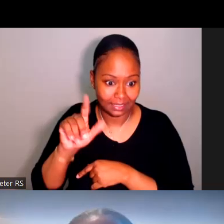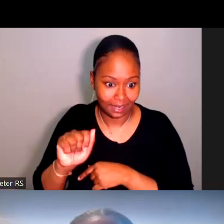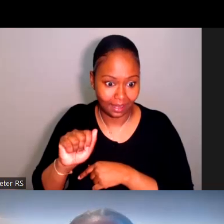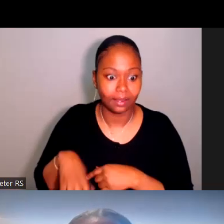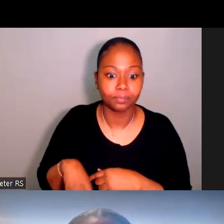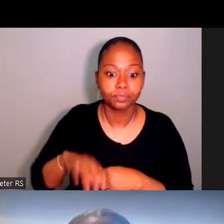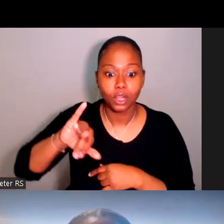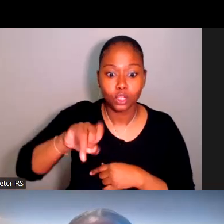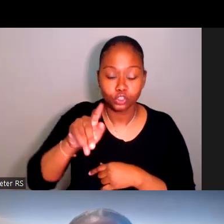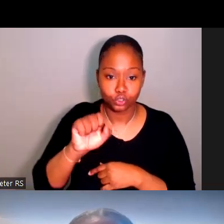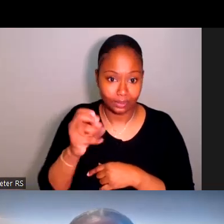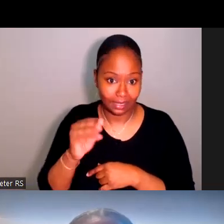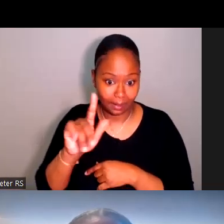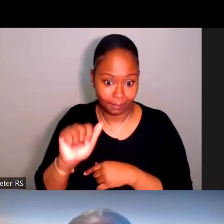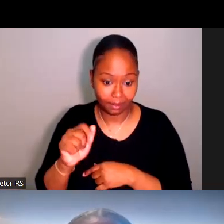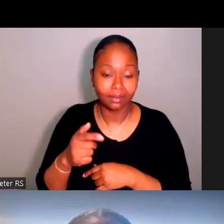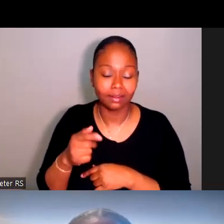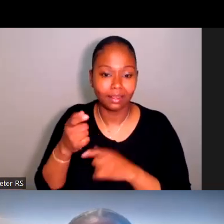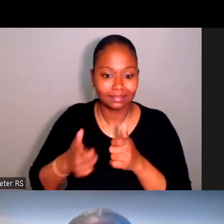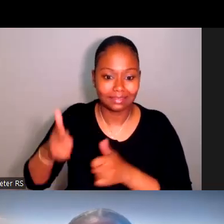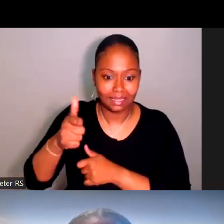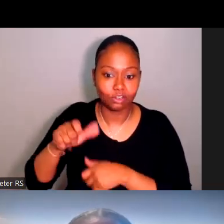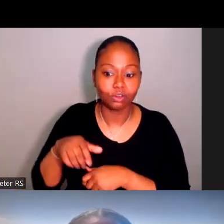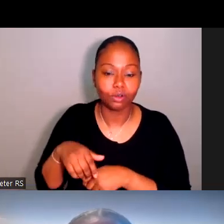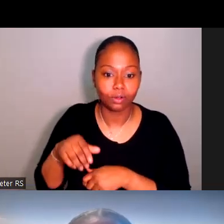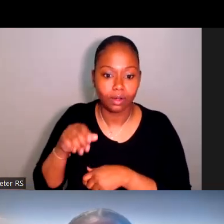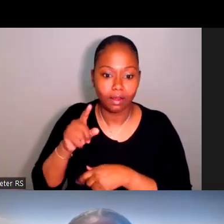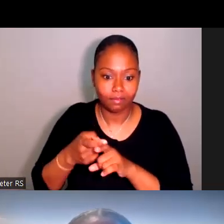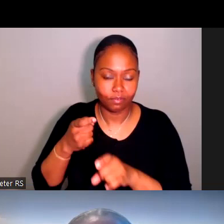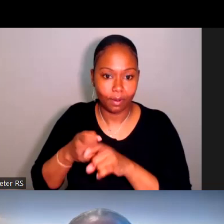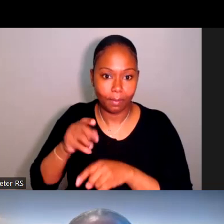Mullen, Senior Manager from Manat Health.